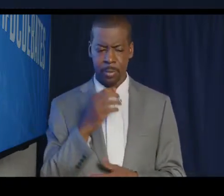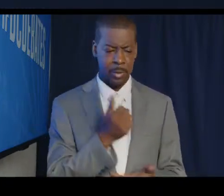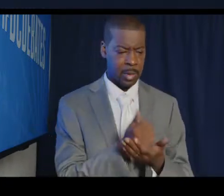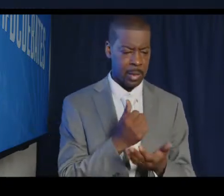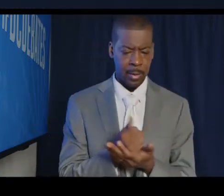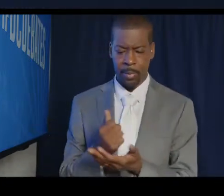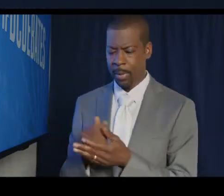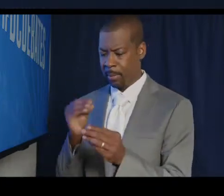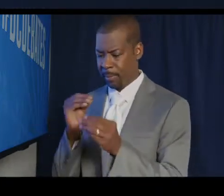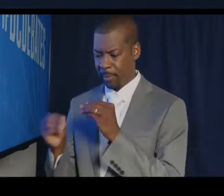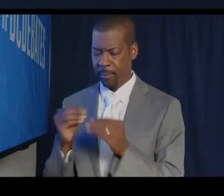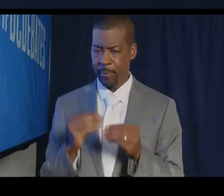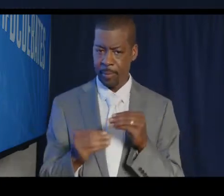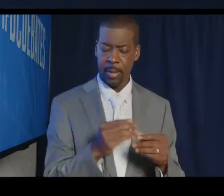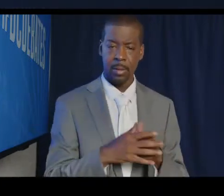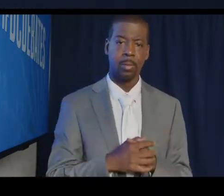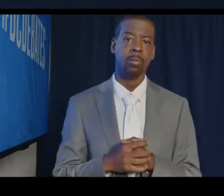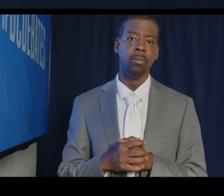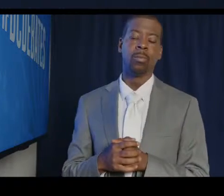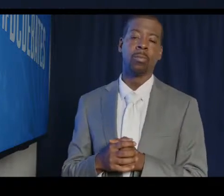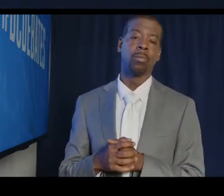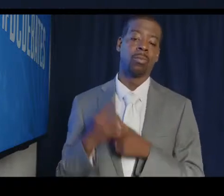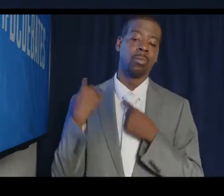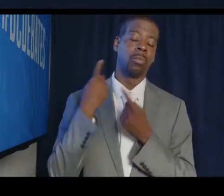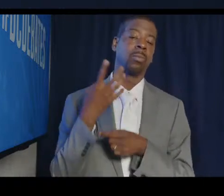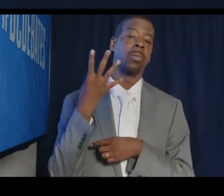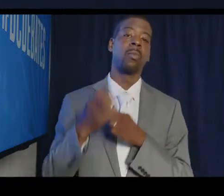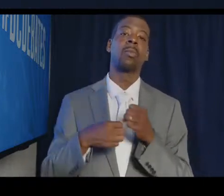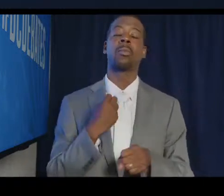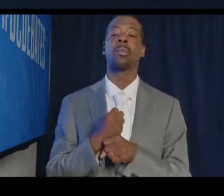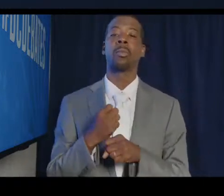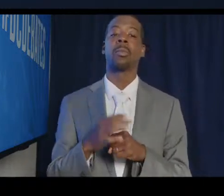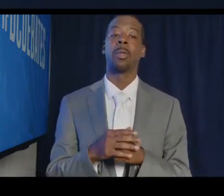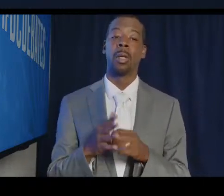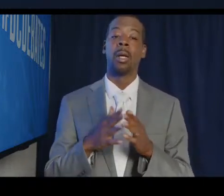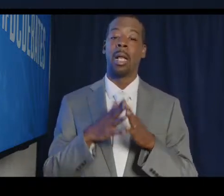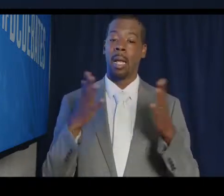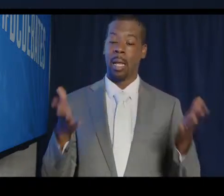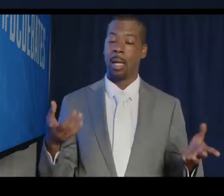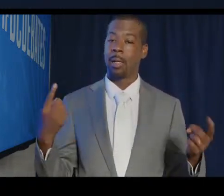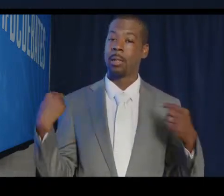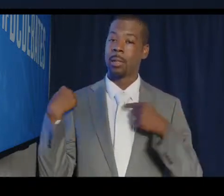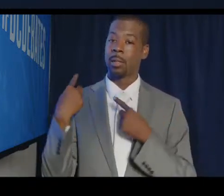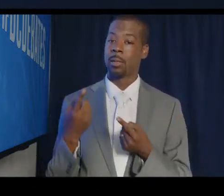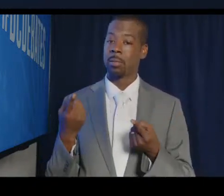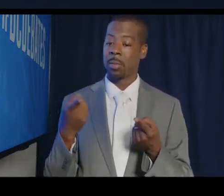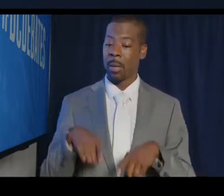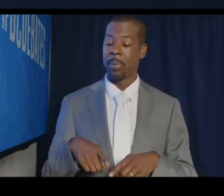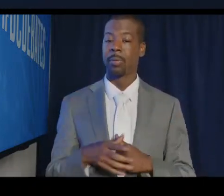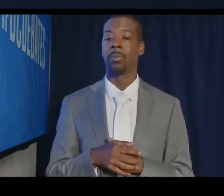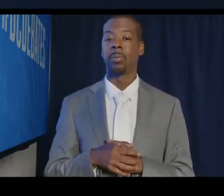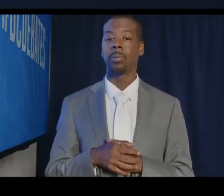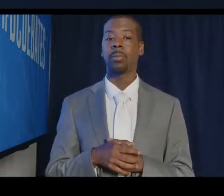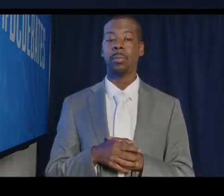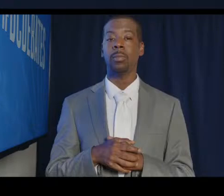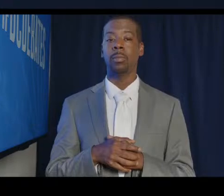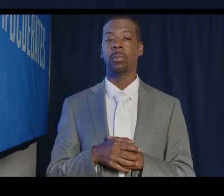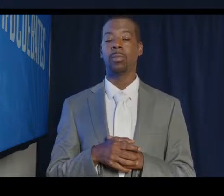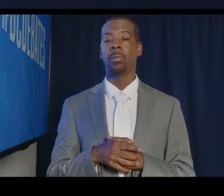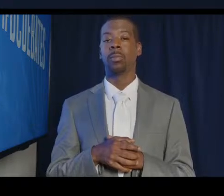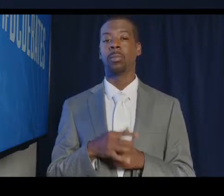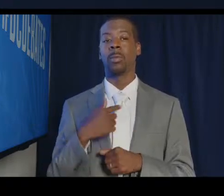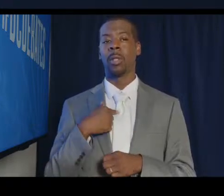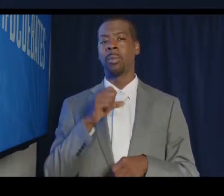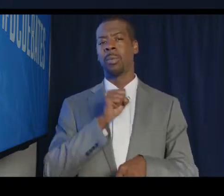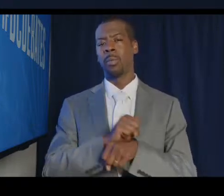and try to get that done. The last 4 years, a lot has happened. And I've had an opportunity to work on a lot of